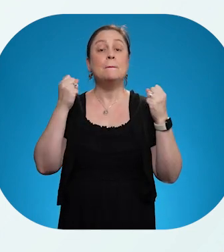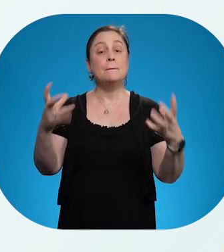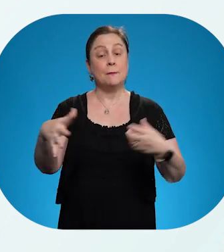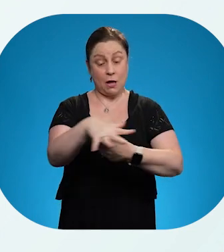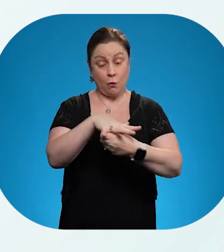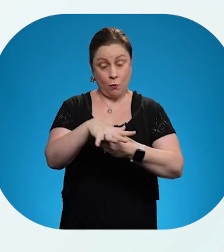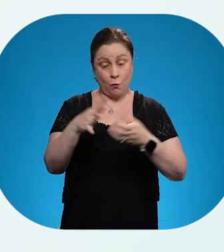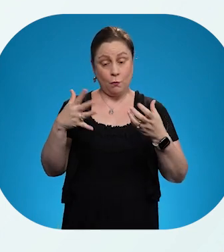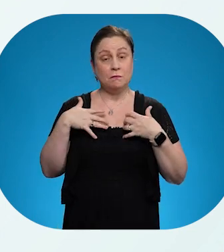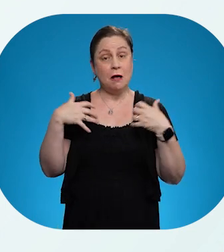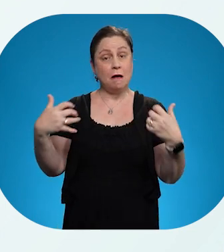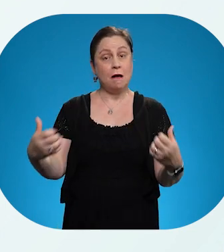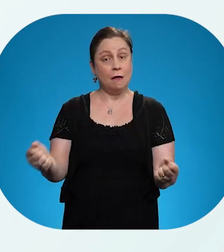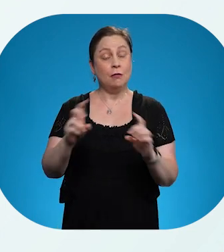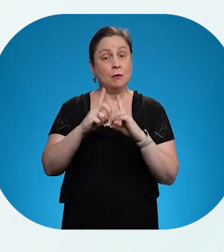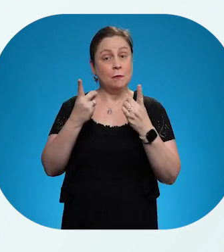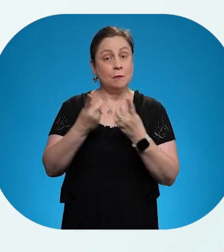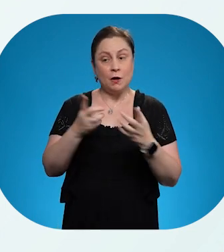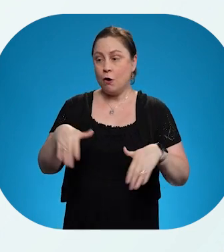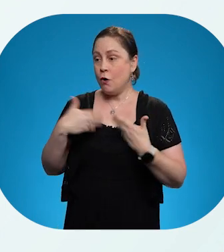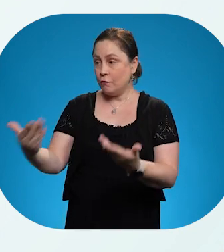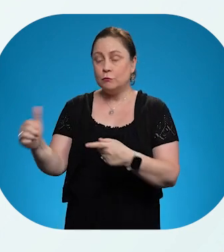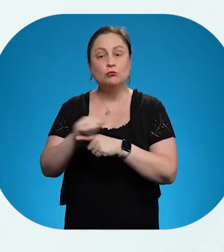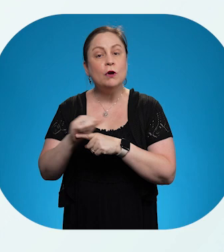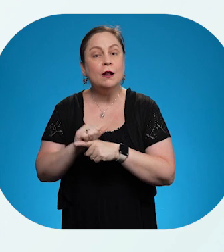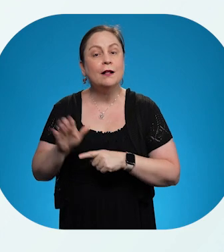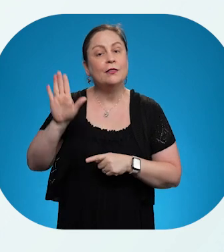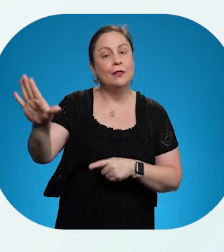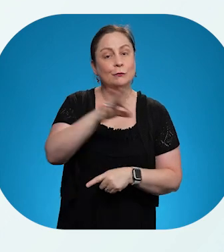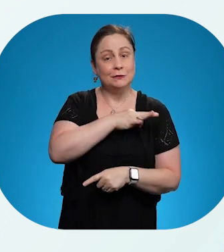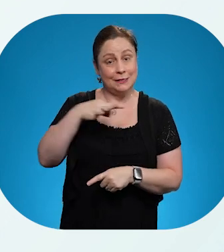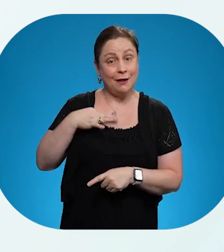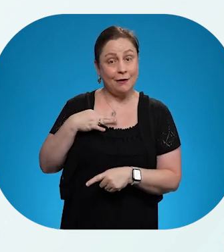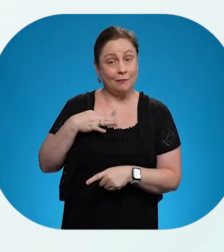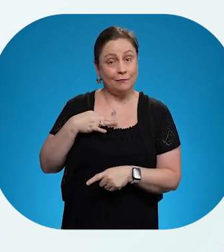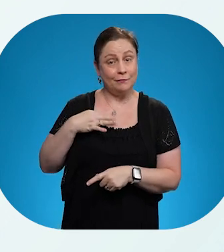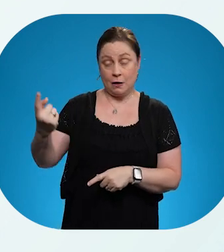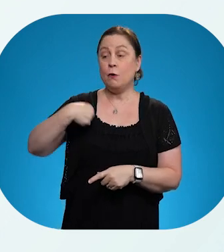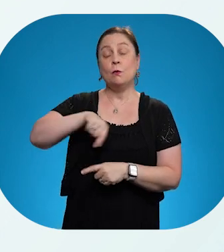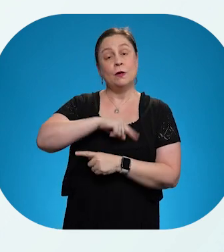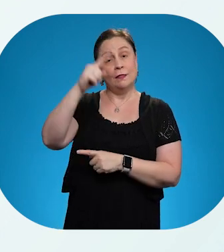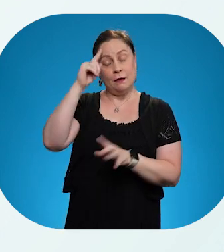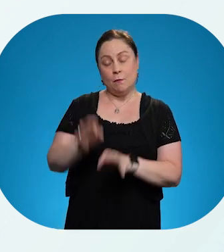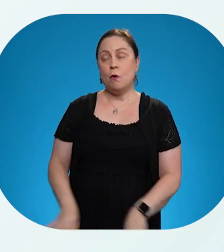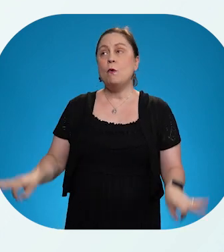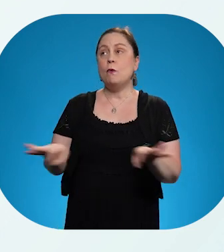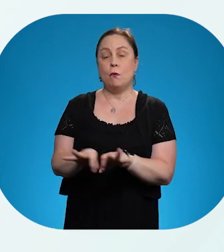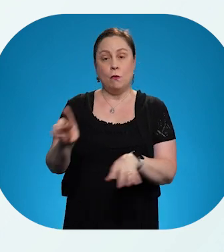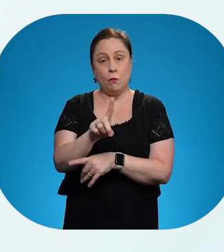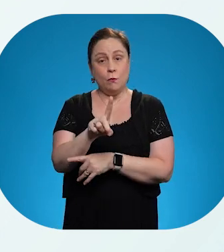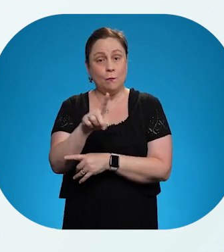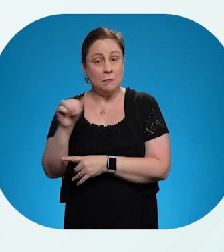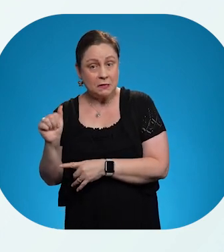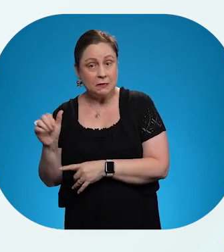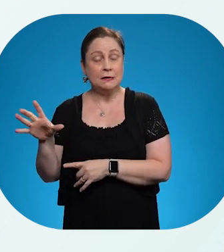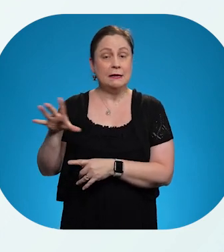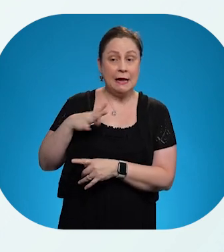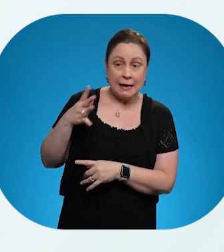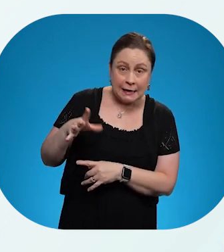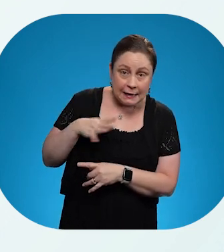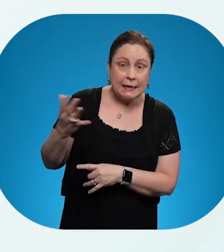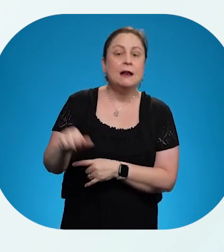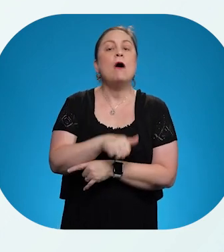Many local health departments are offering training to their staff, and we think it's important that disability etiquette and